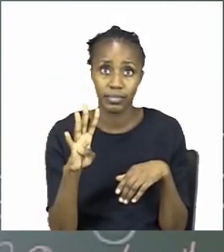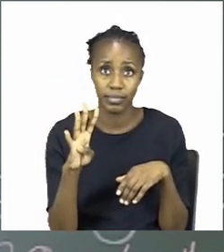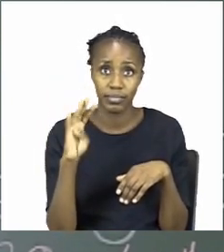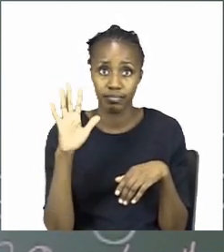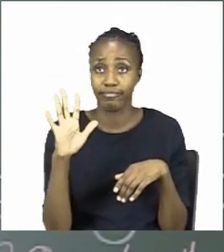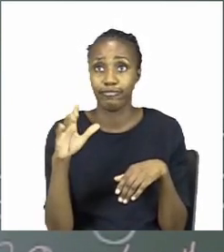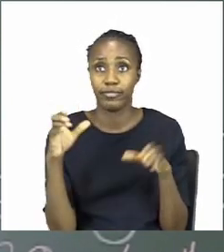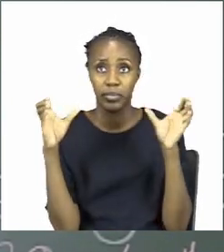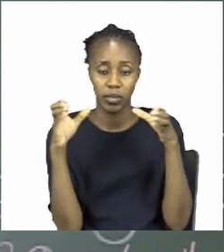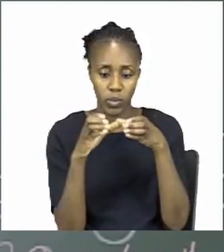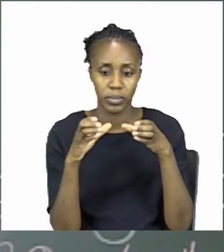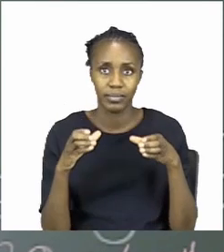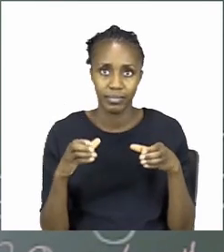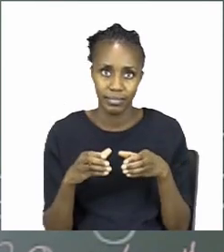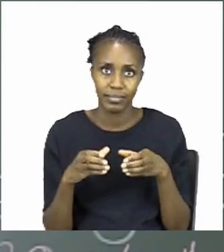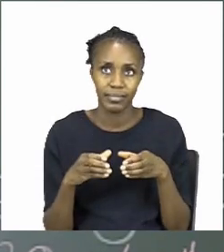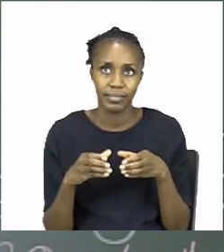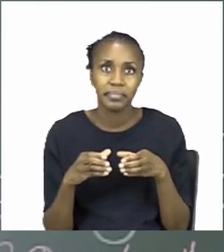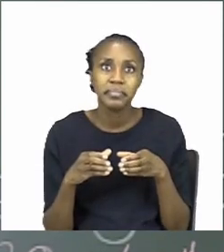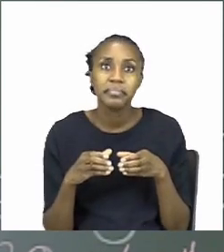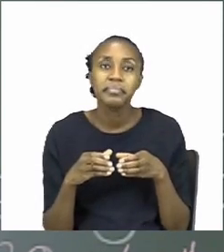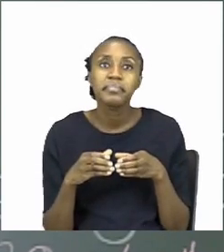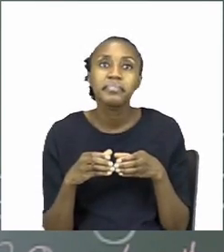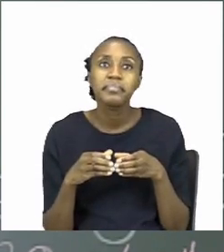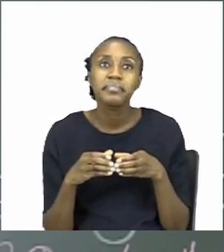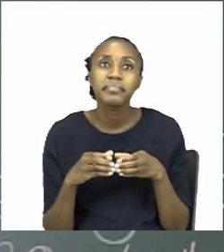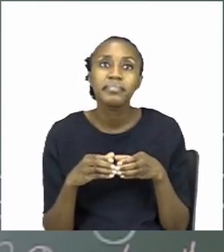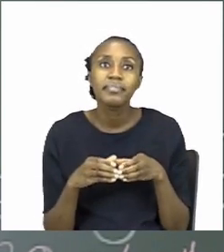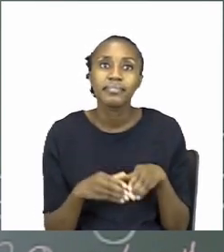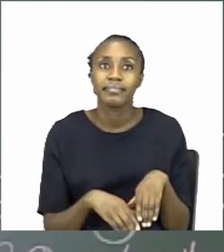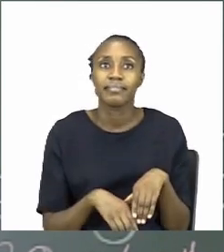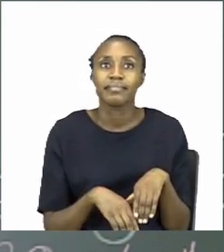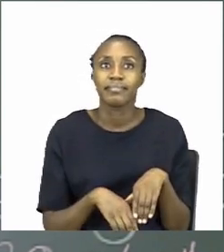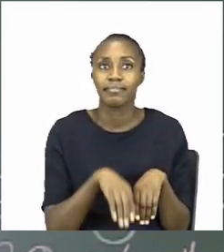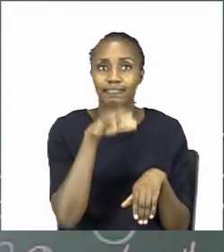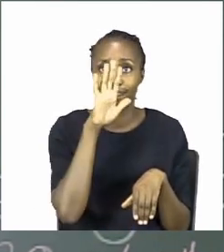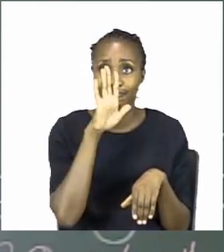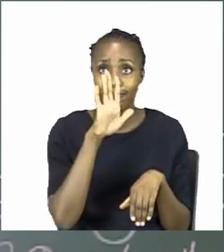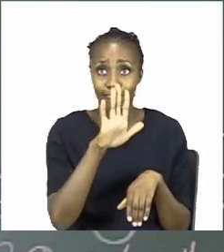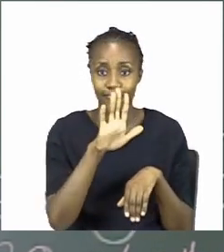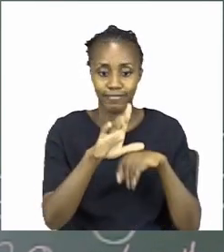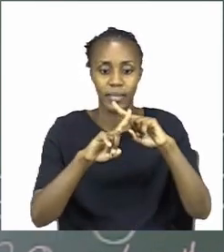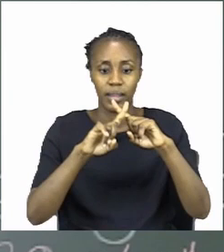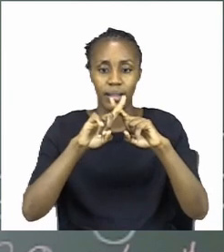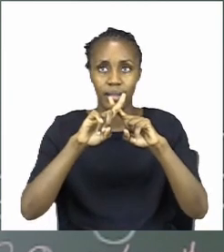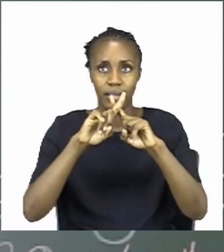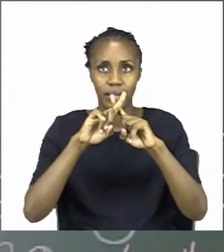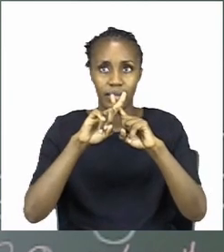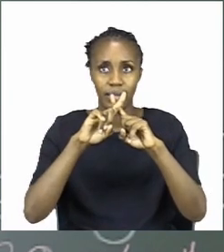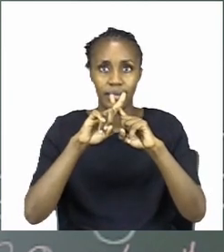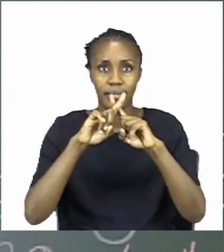4, 5 groups of 3. So now we have the sum here, 5